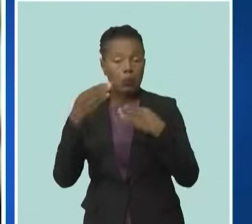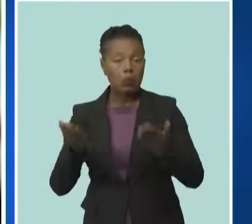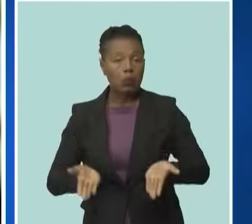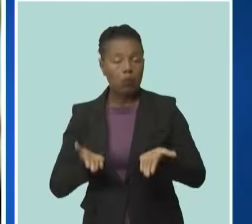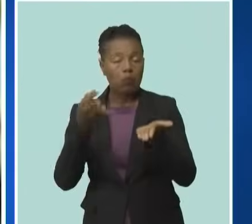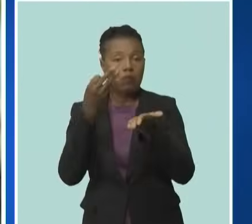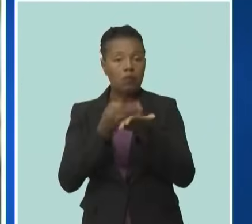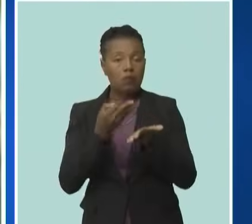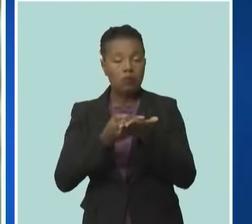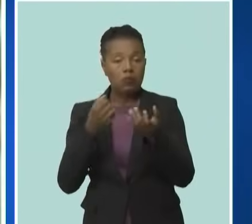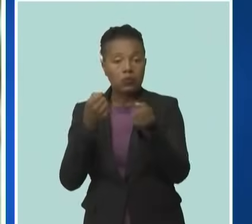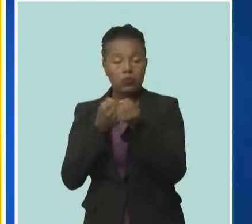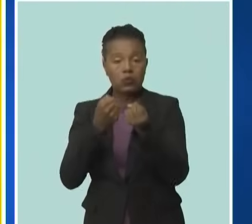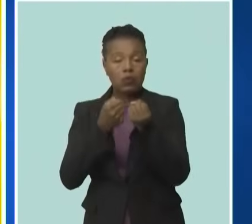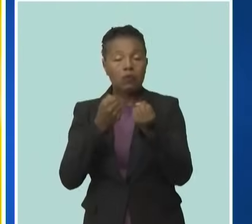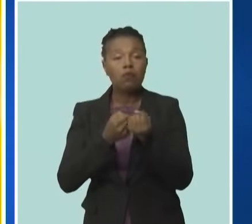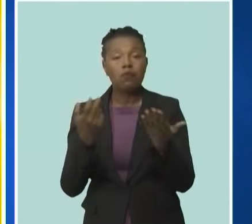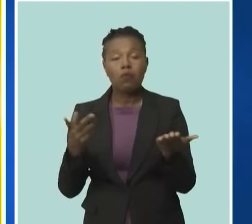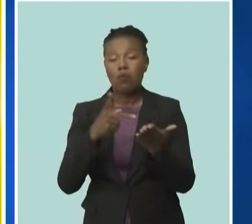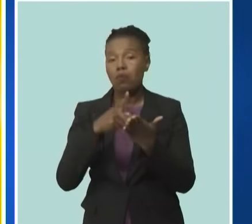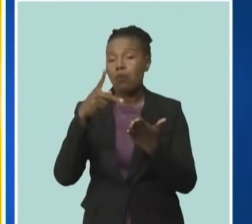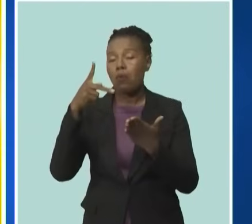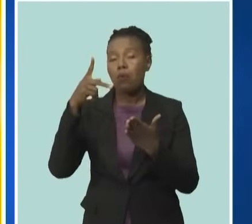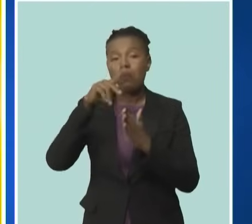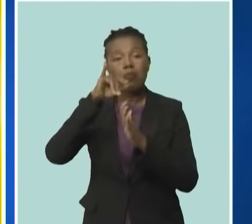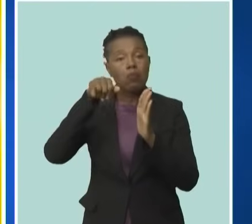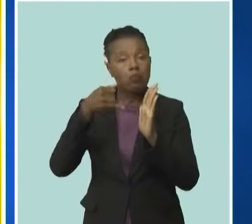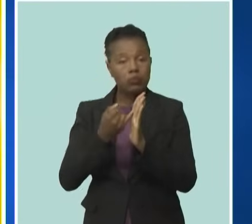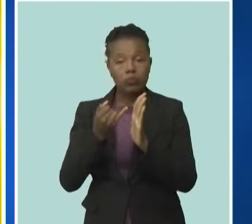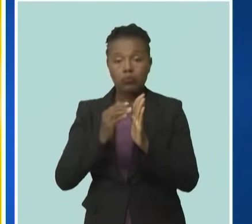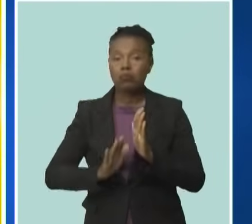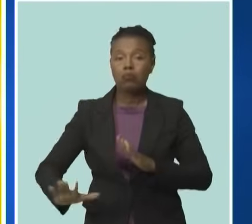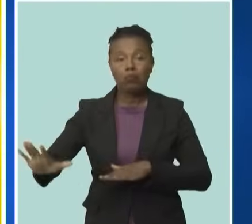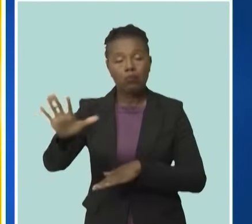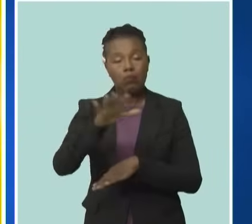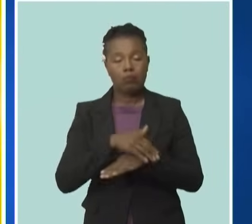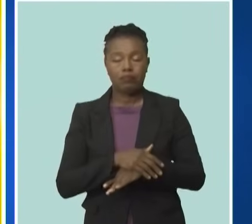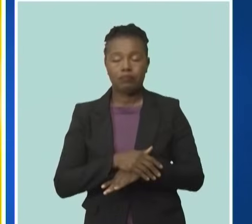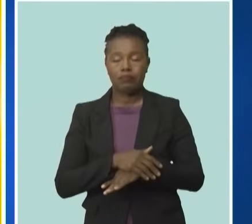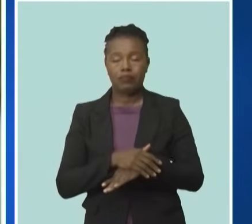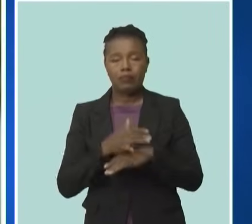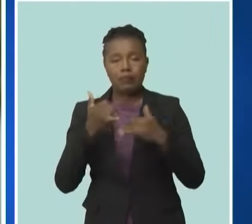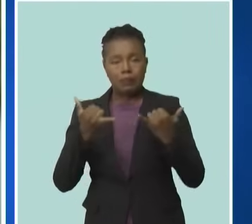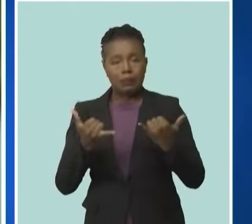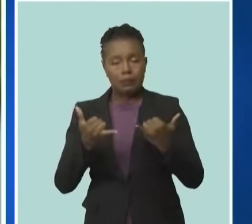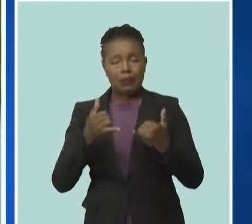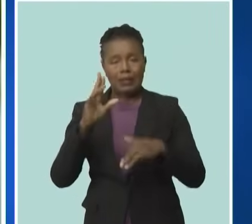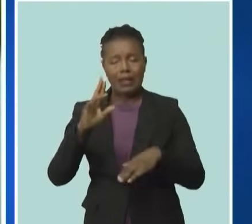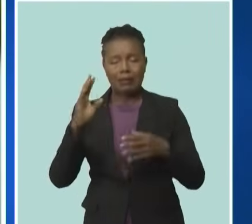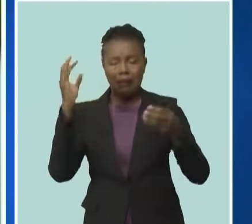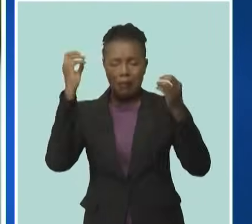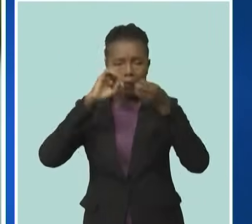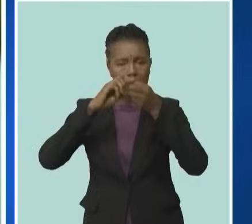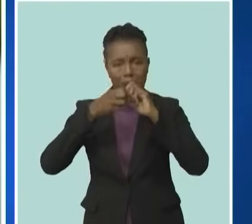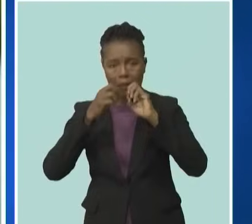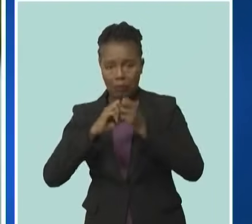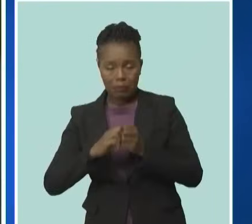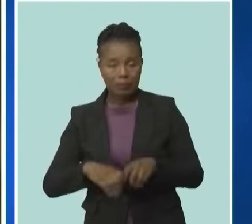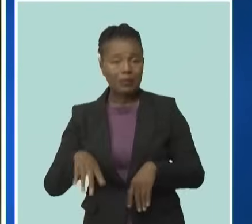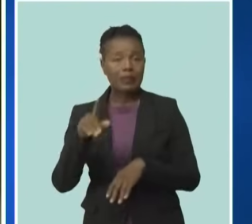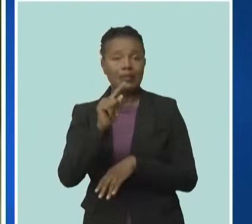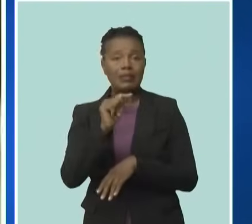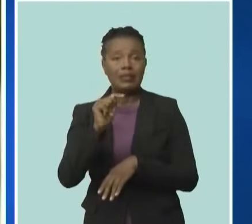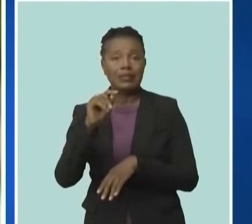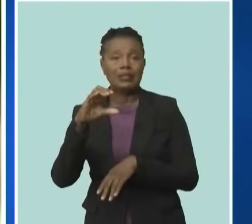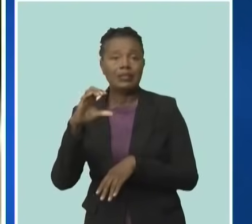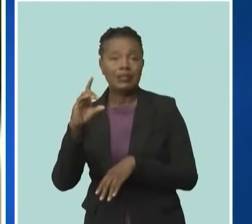many worthwhile projects across the island. Now, to respond to this growing concern, the TDC has conceptualized a